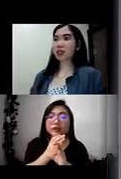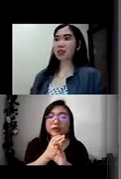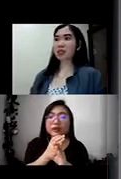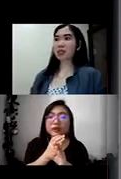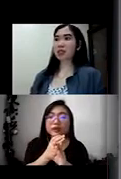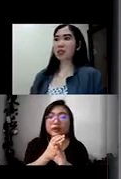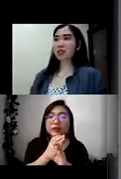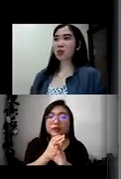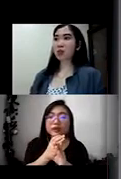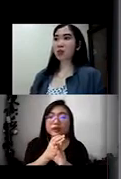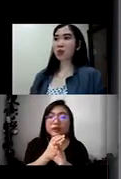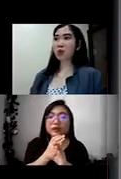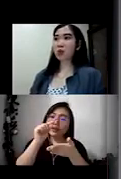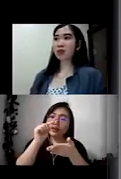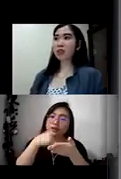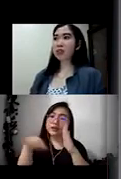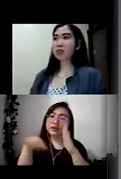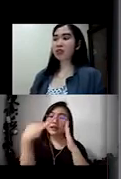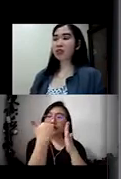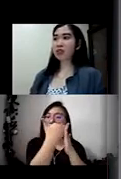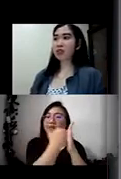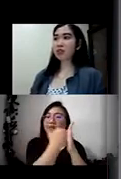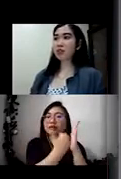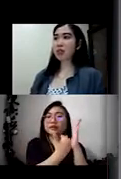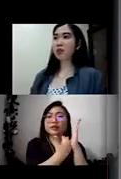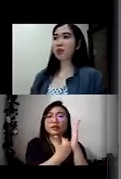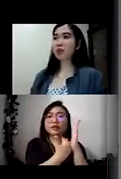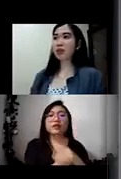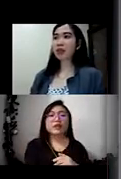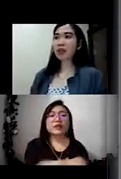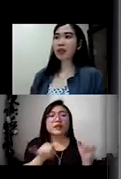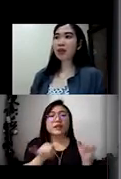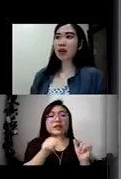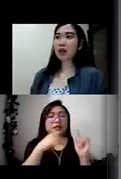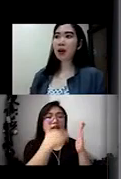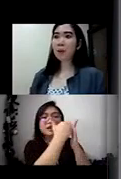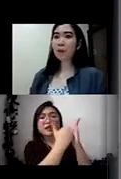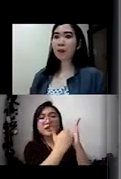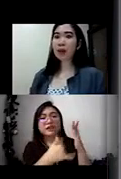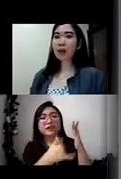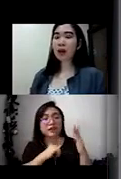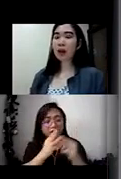this. So this is the checklist that I made when